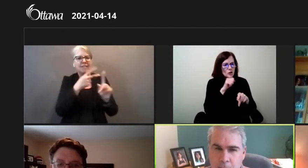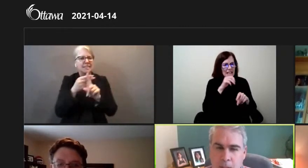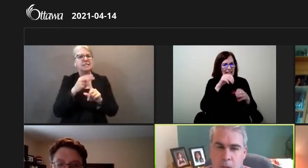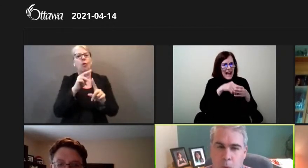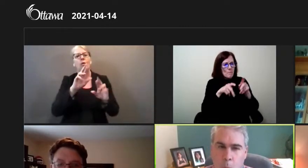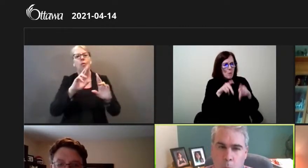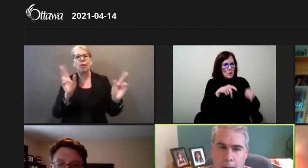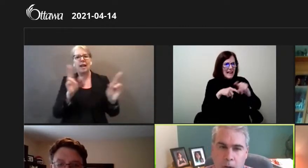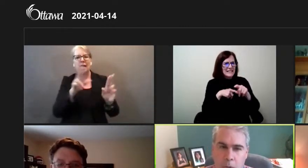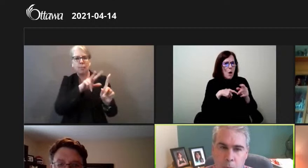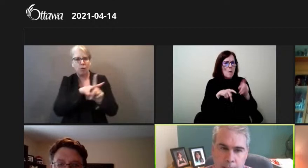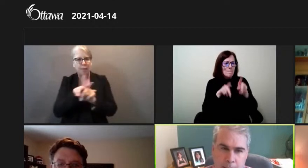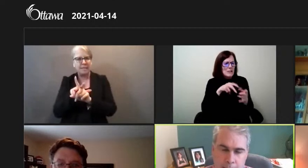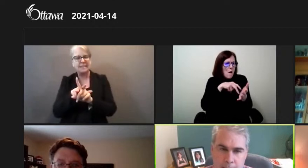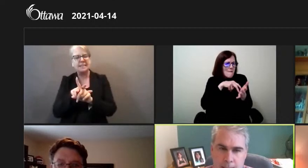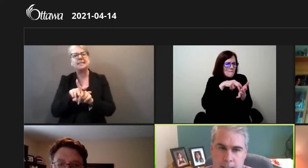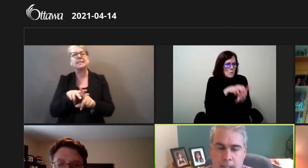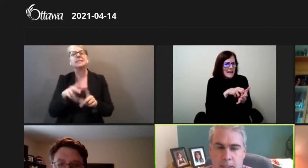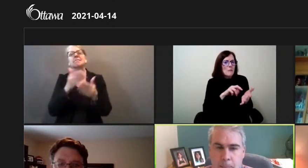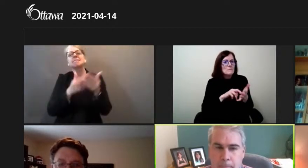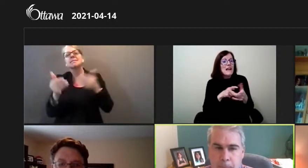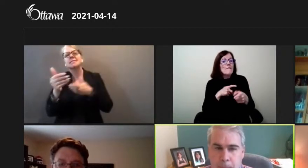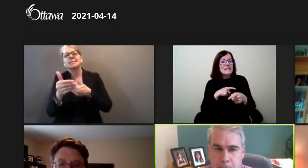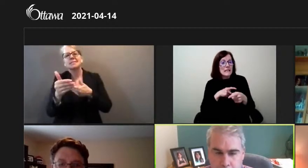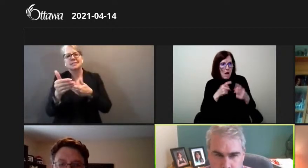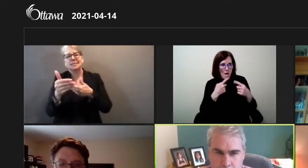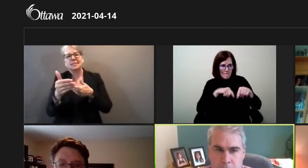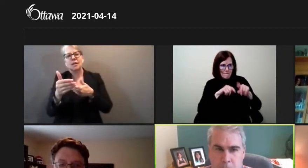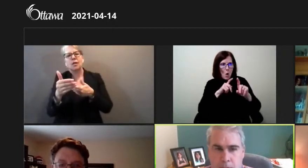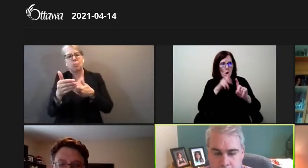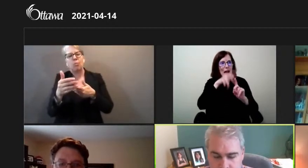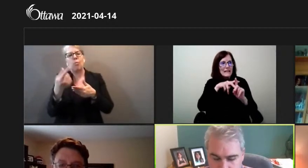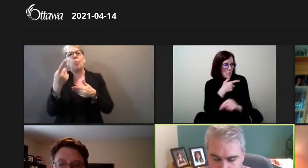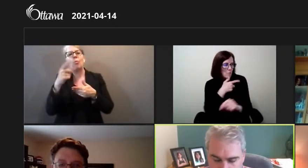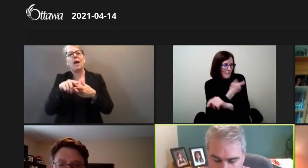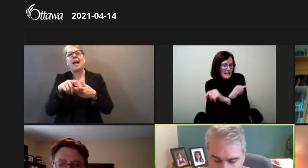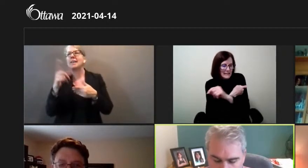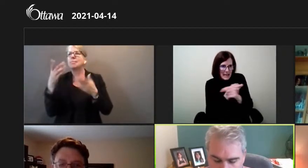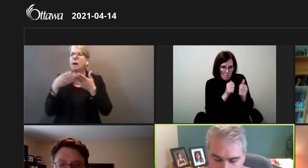appointments. Where do we see public serving